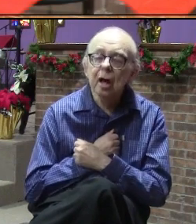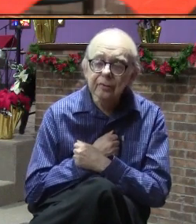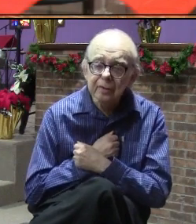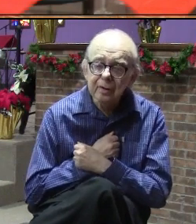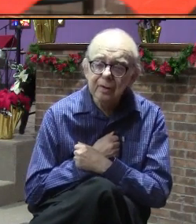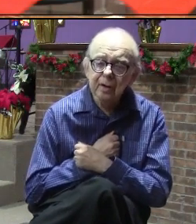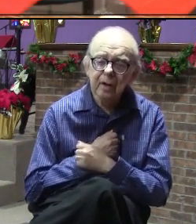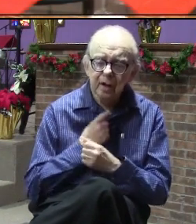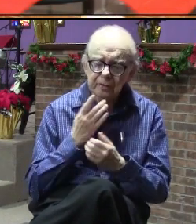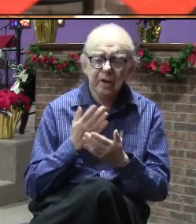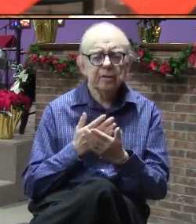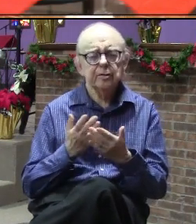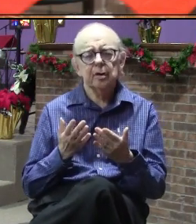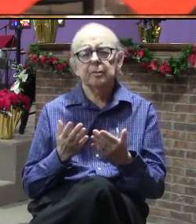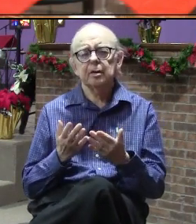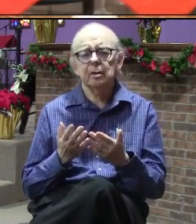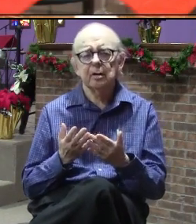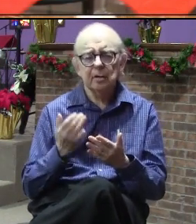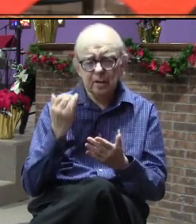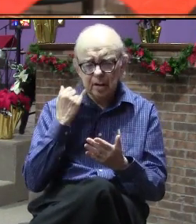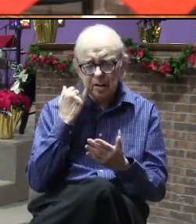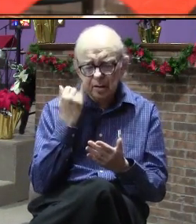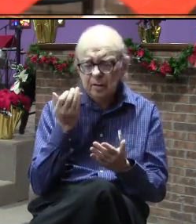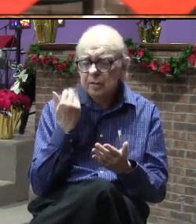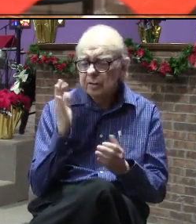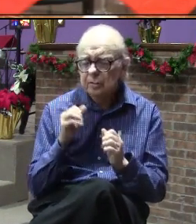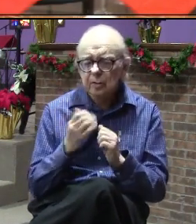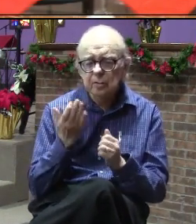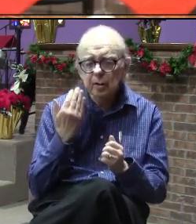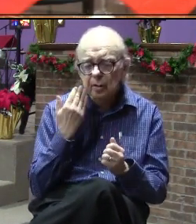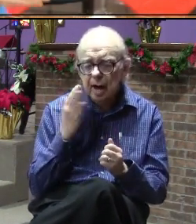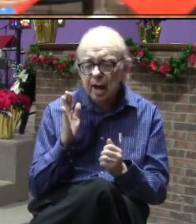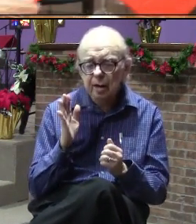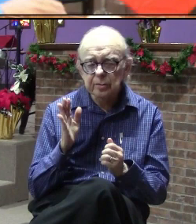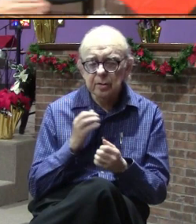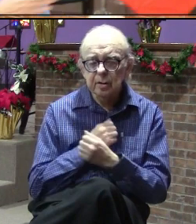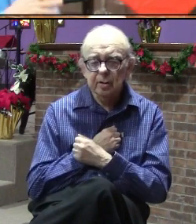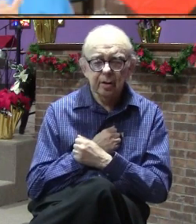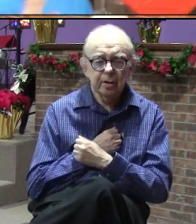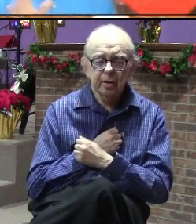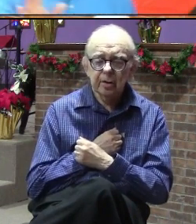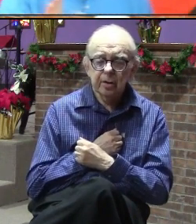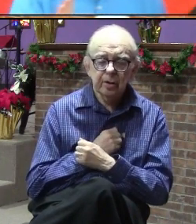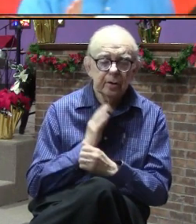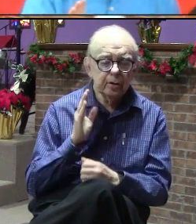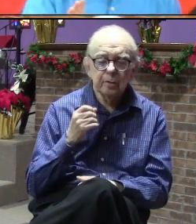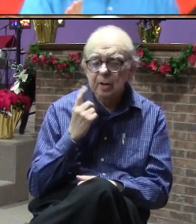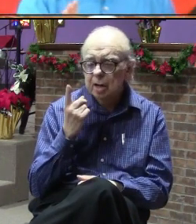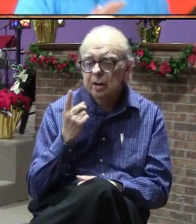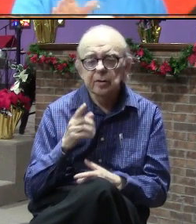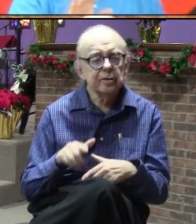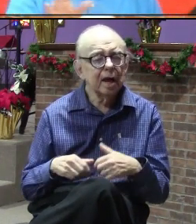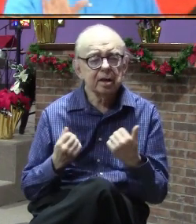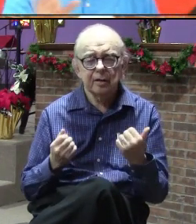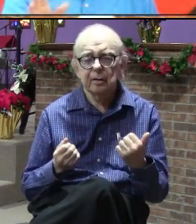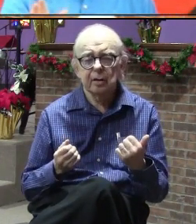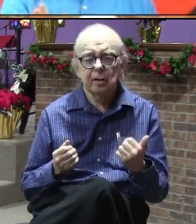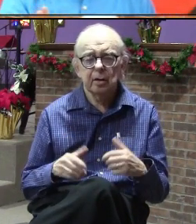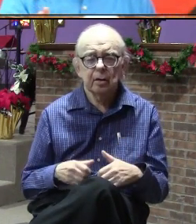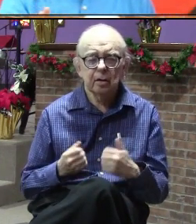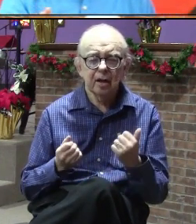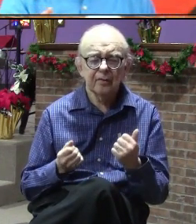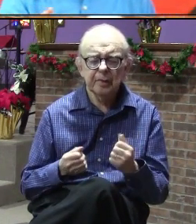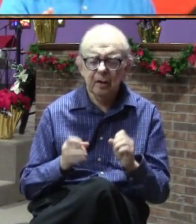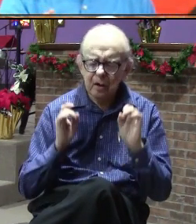Because let me tell you something. If you don't know how to love, then you're not going to understand life. Your life is going to be